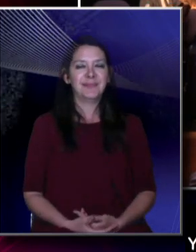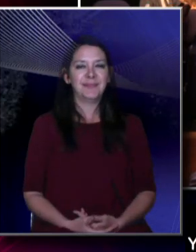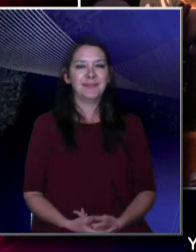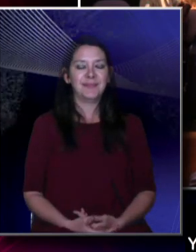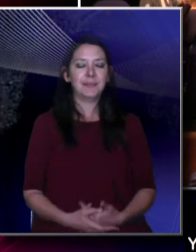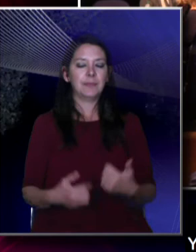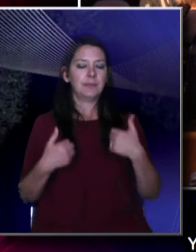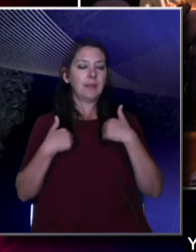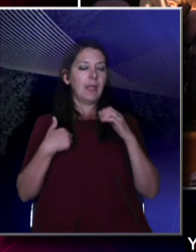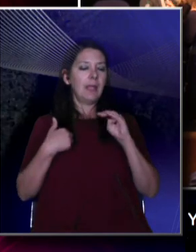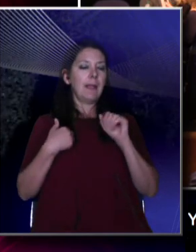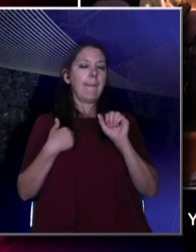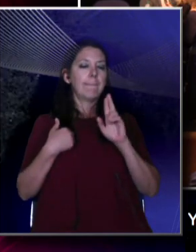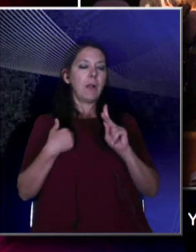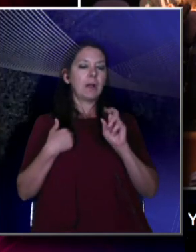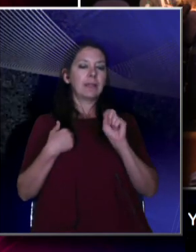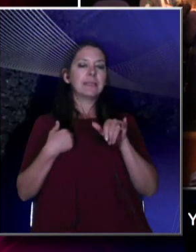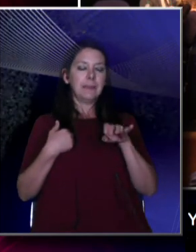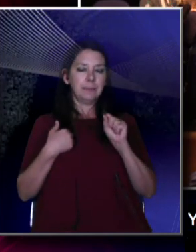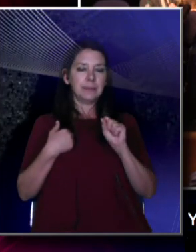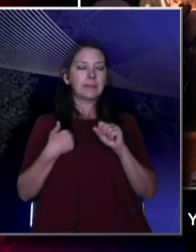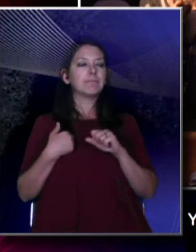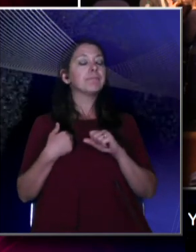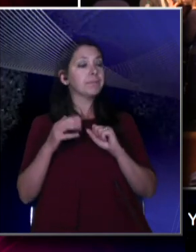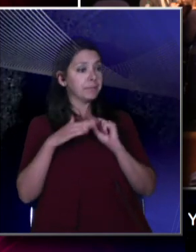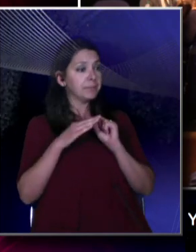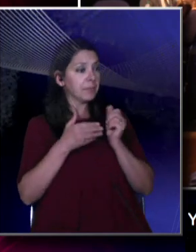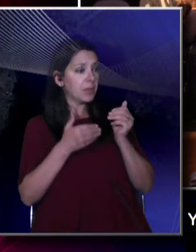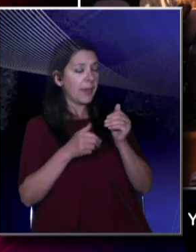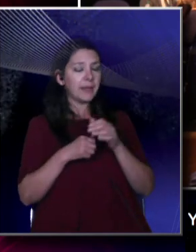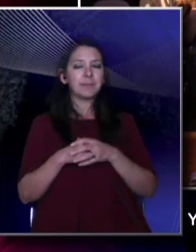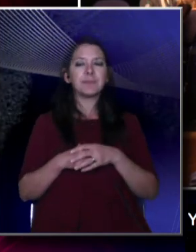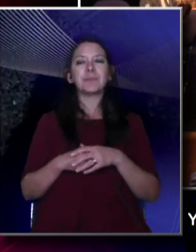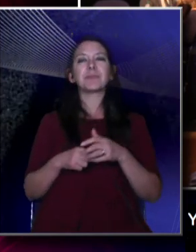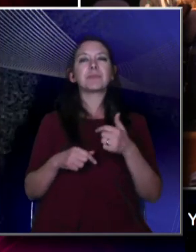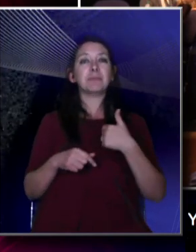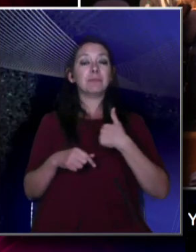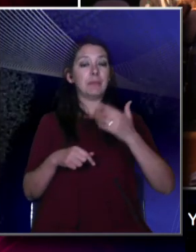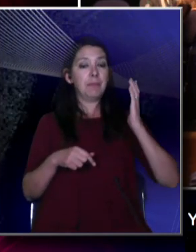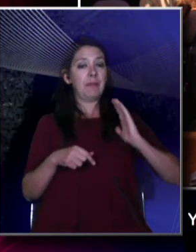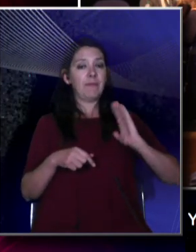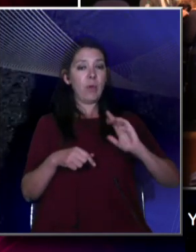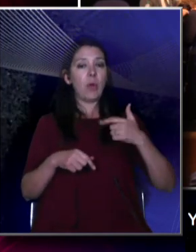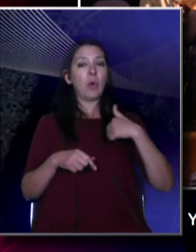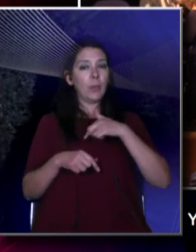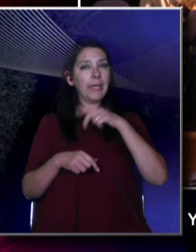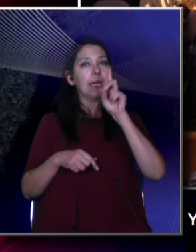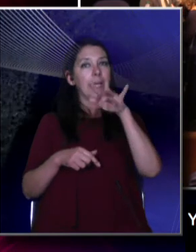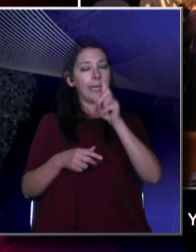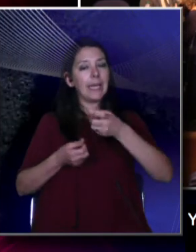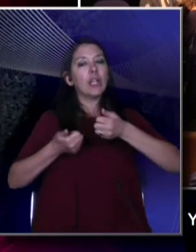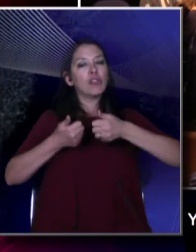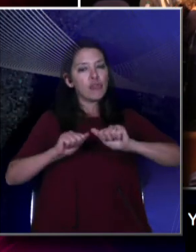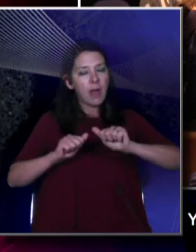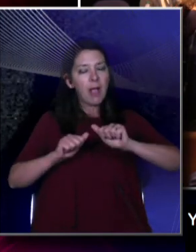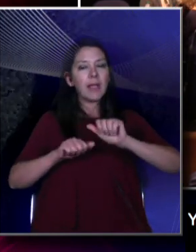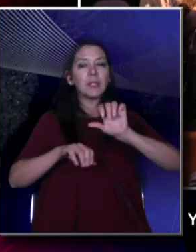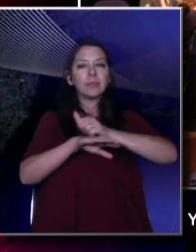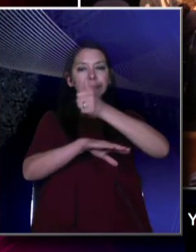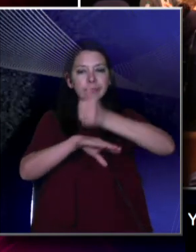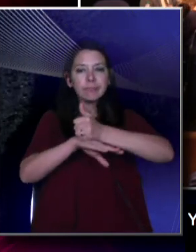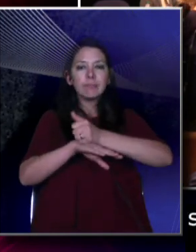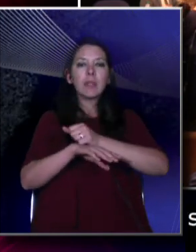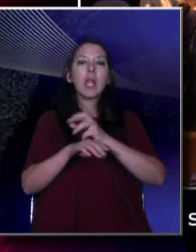This is Mark Sims here. Dr. Sims. Just for the history, we tried twice to schedule Saturday